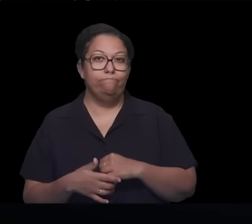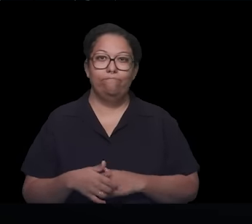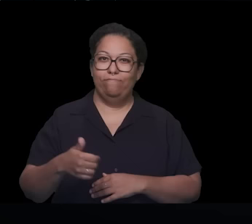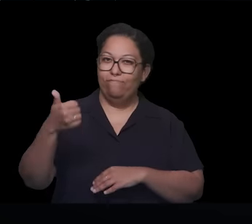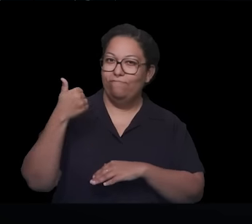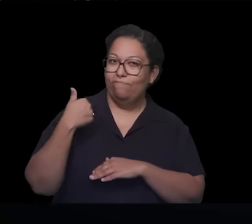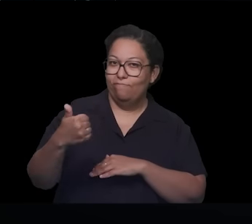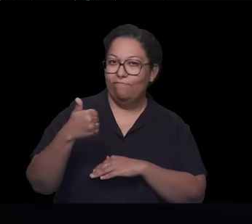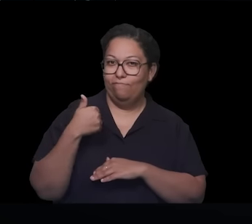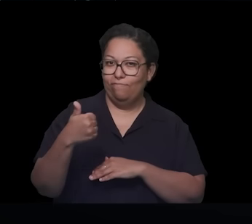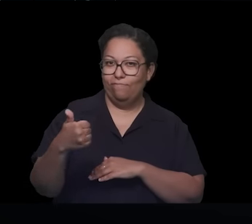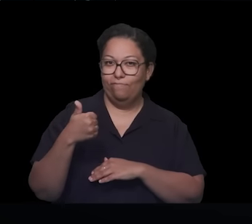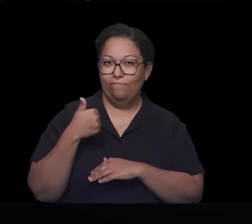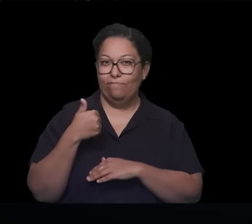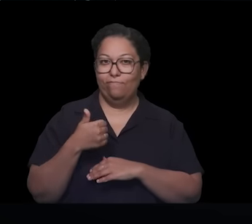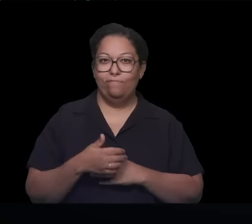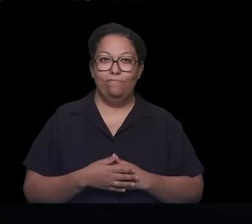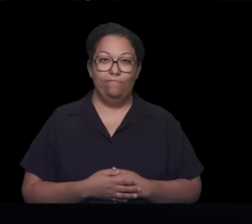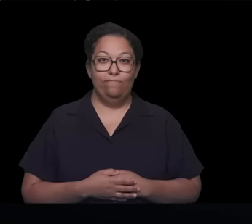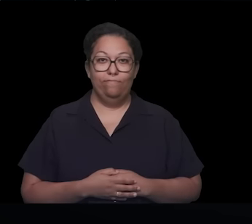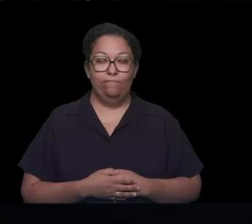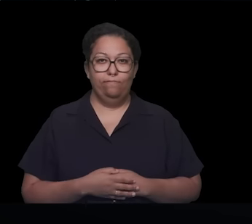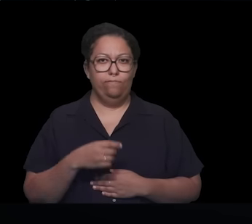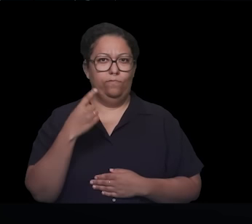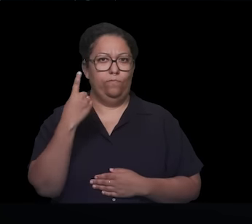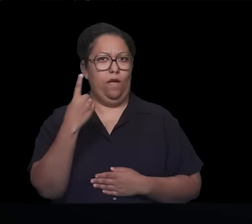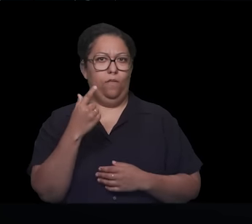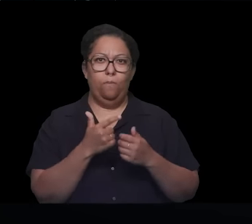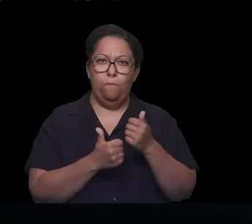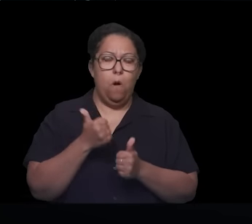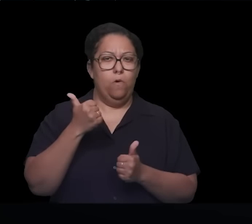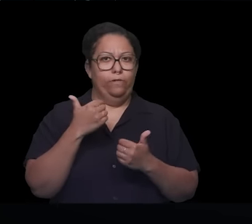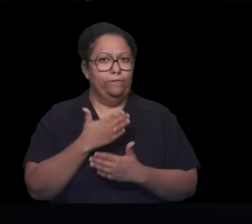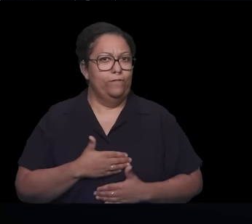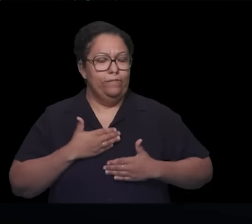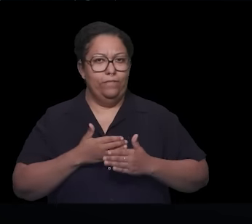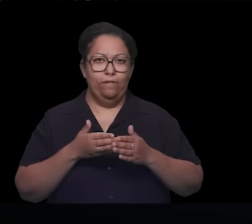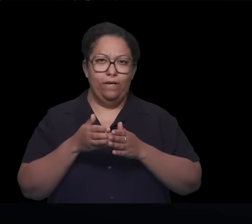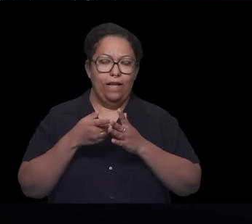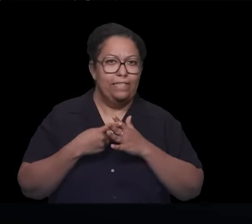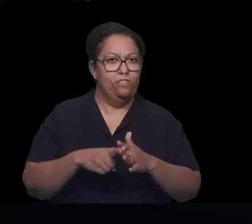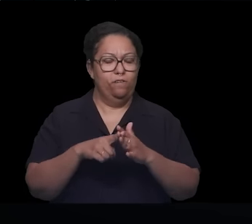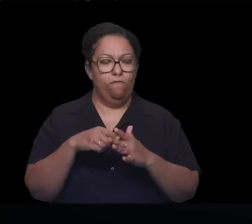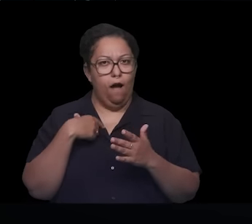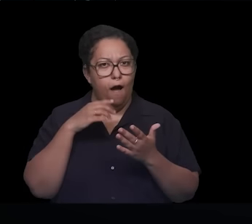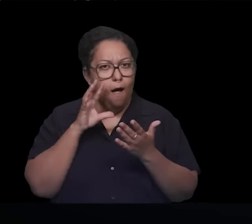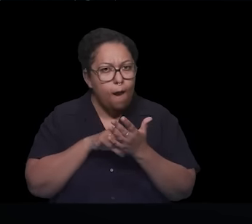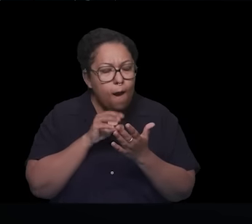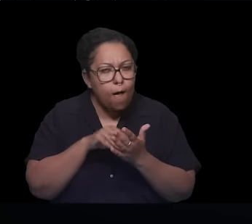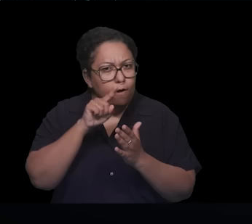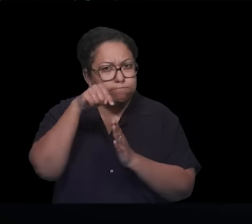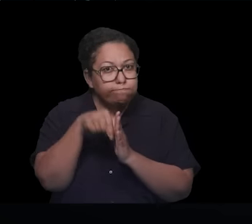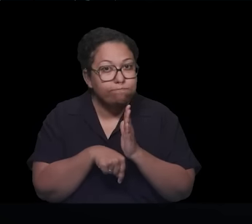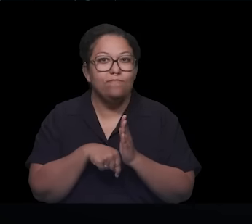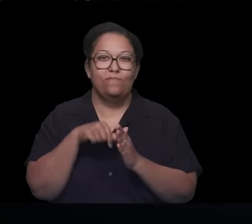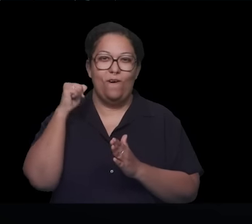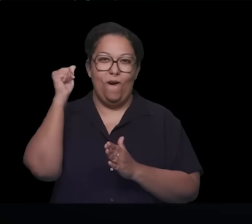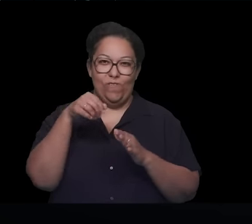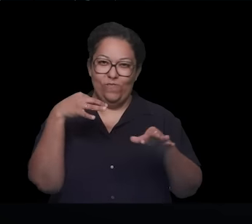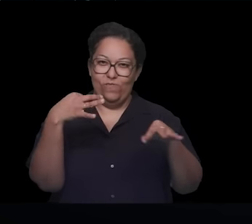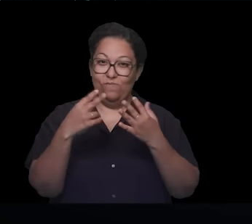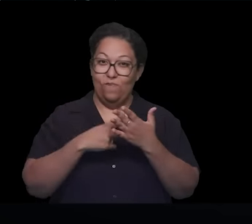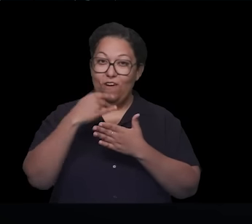technology, and transportation. One of the most entertaining initiatives I have gotten to know more about is the